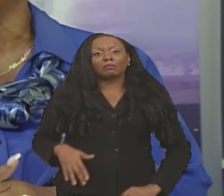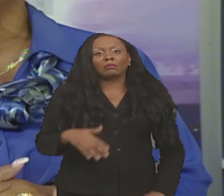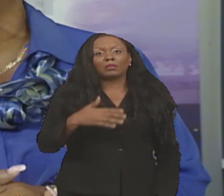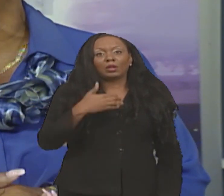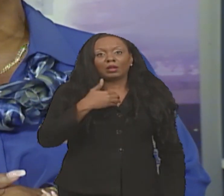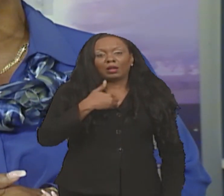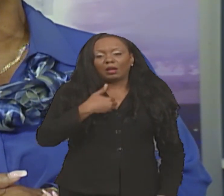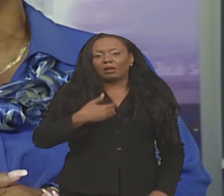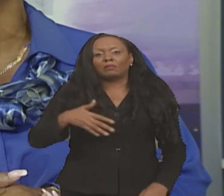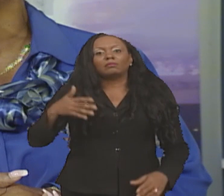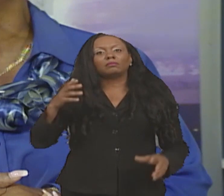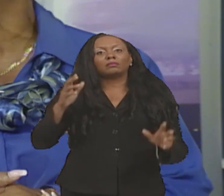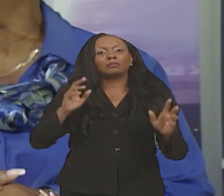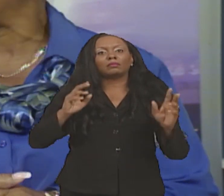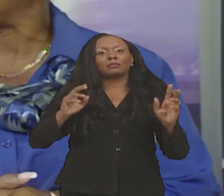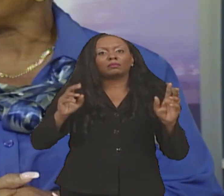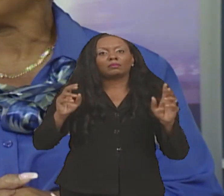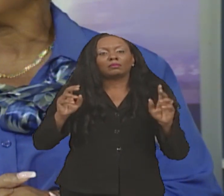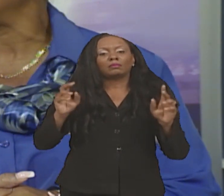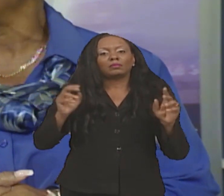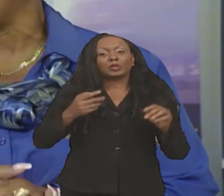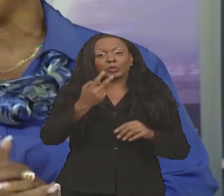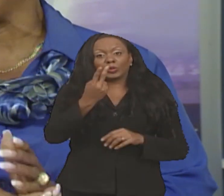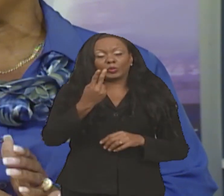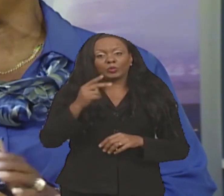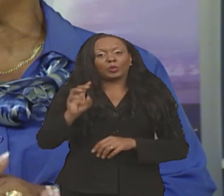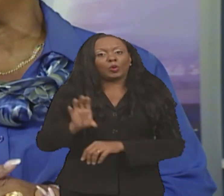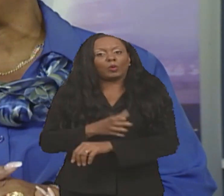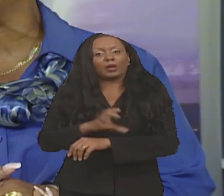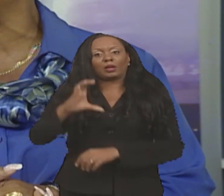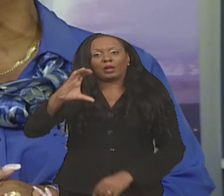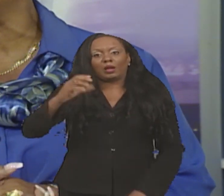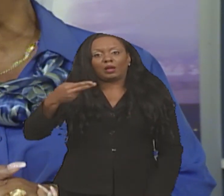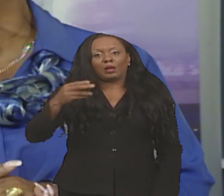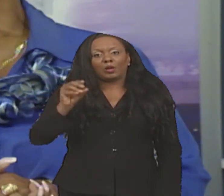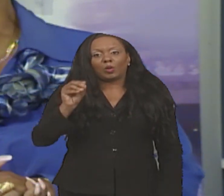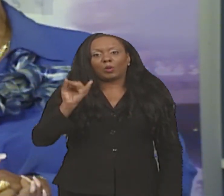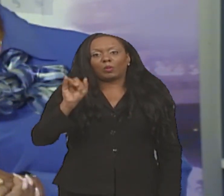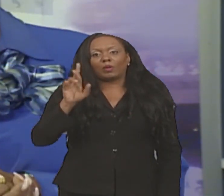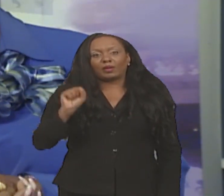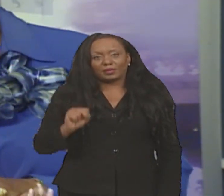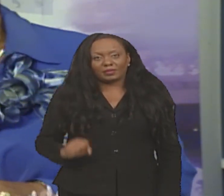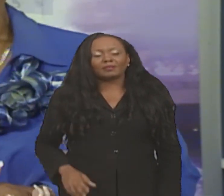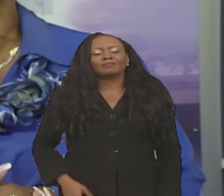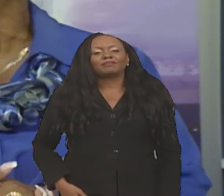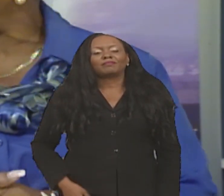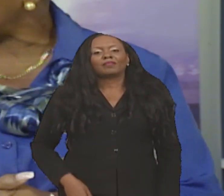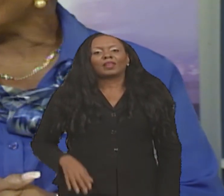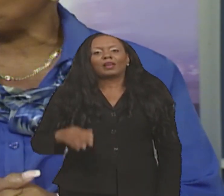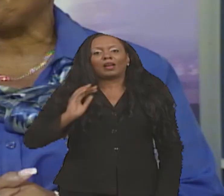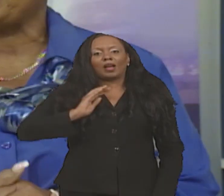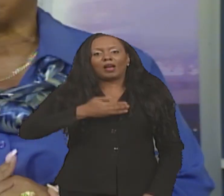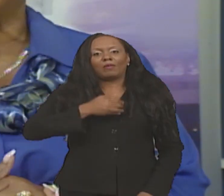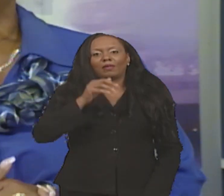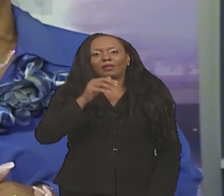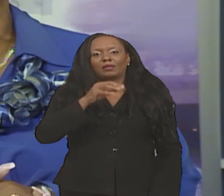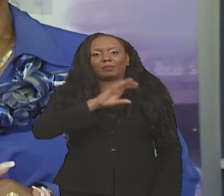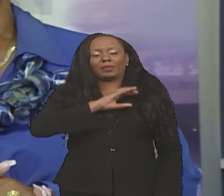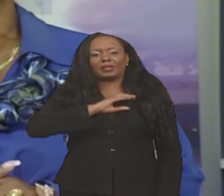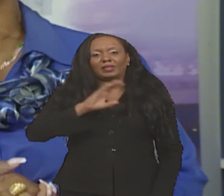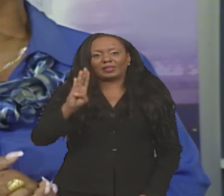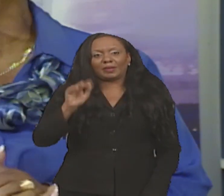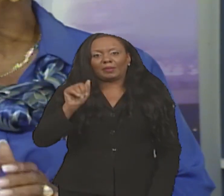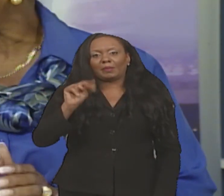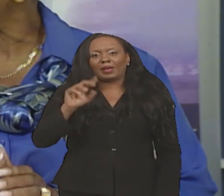choirs that will be singing in the interlude. Of course, the Royal Barbados Police Band, the best in this hemisphere. Indeed. They too will be a part of